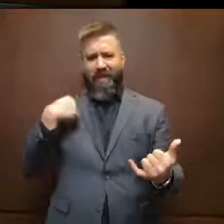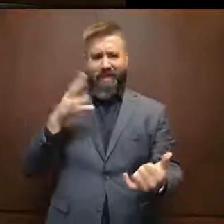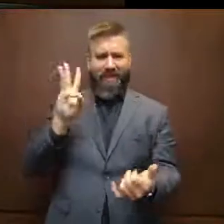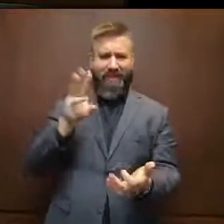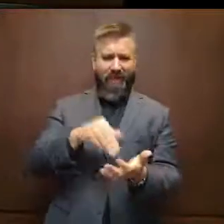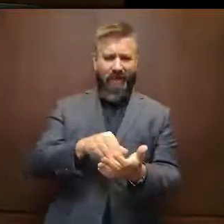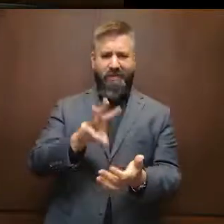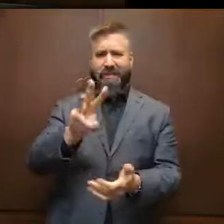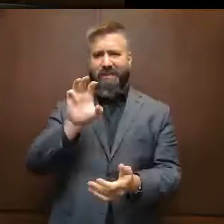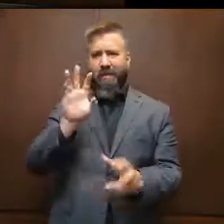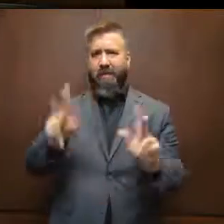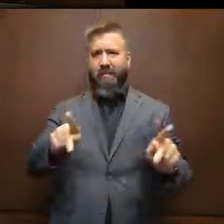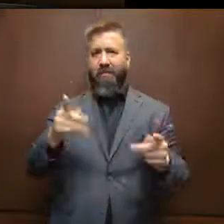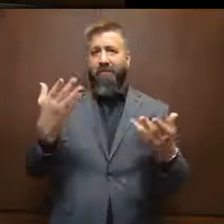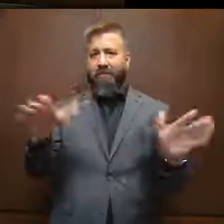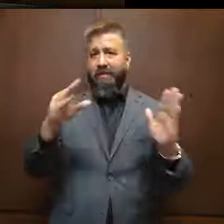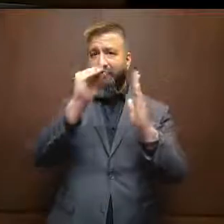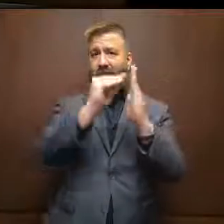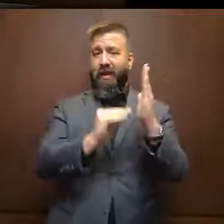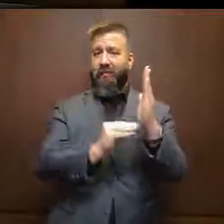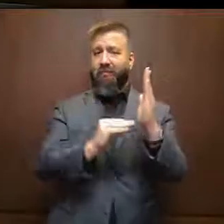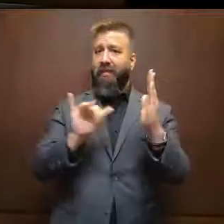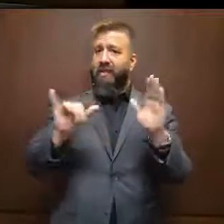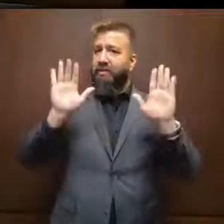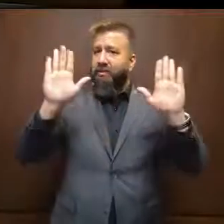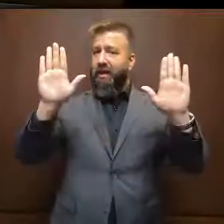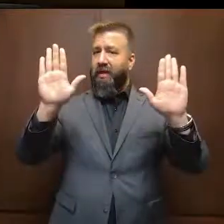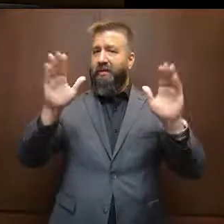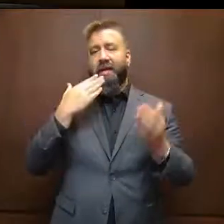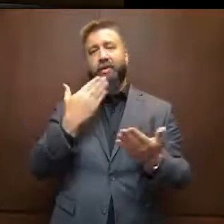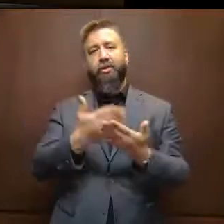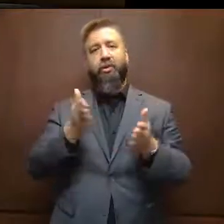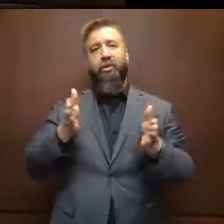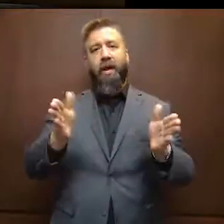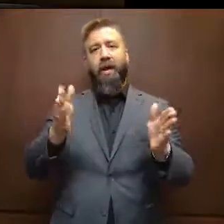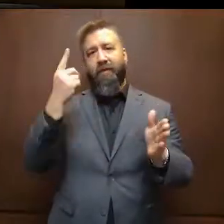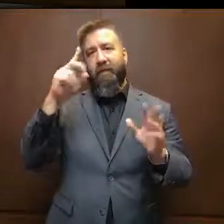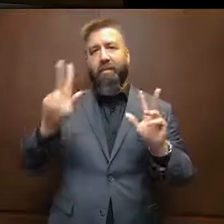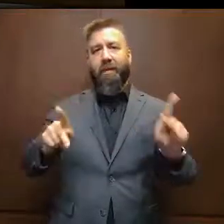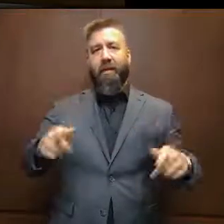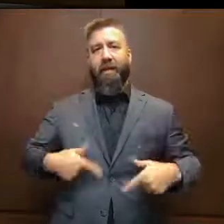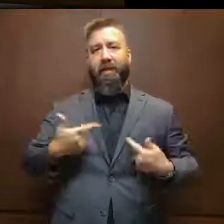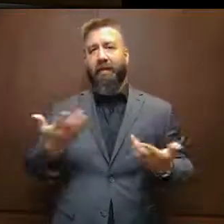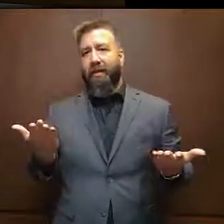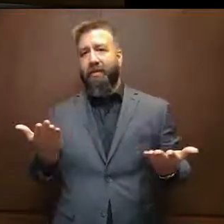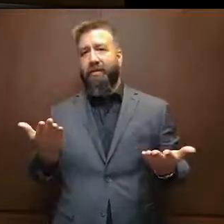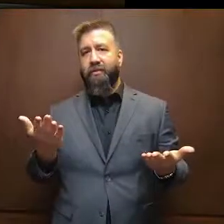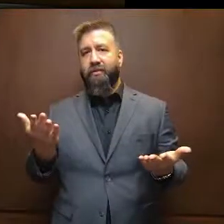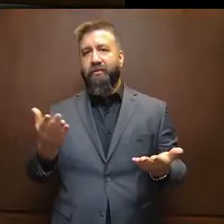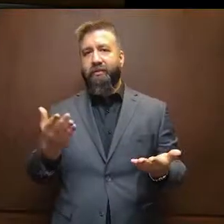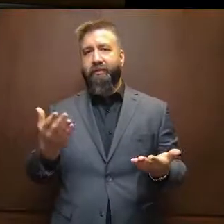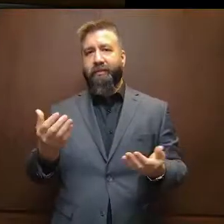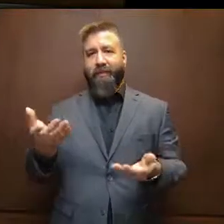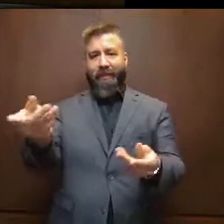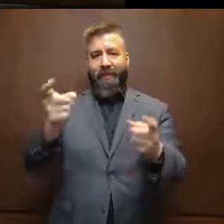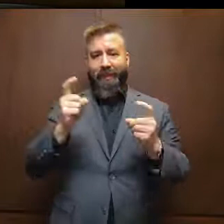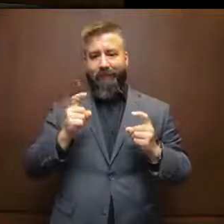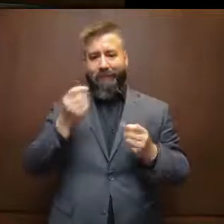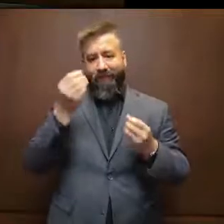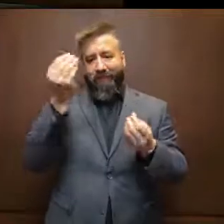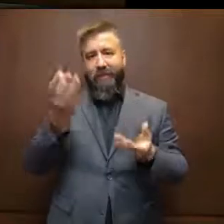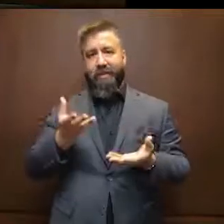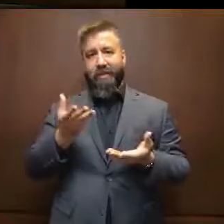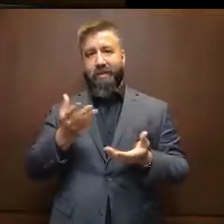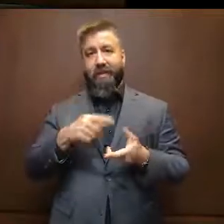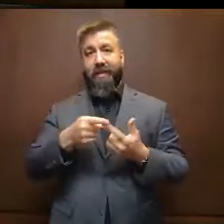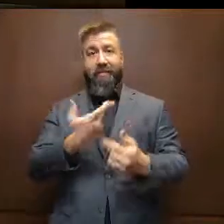filled it out, which is great. This is a great way for our residents to get us the information we need, so when the vaccine is ready for you, we'll be able